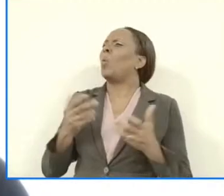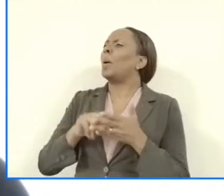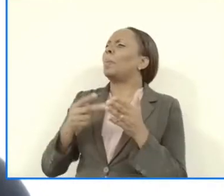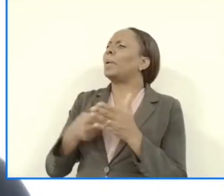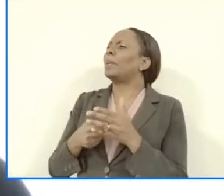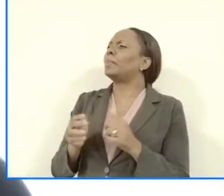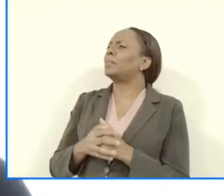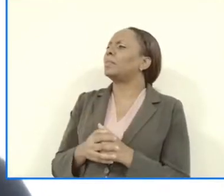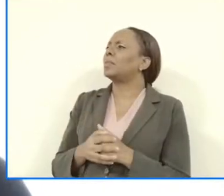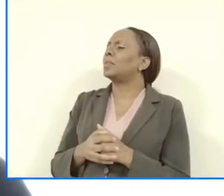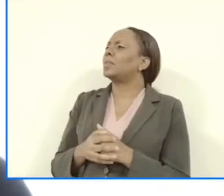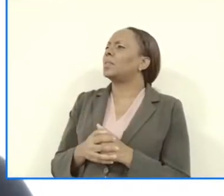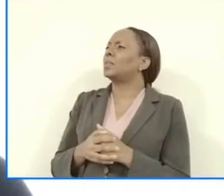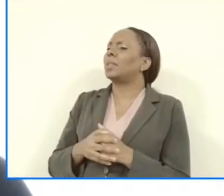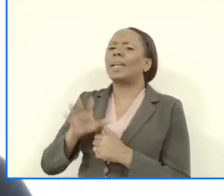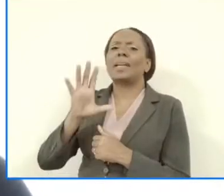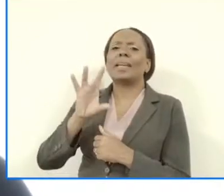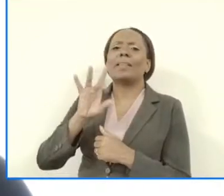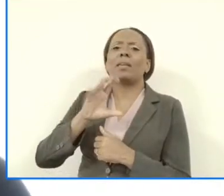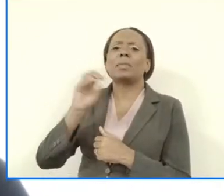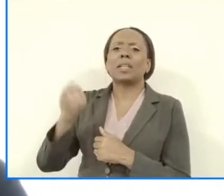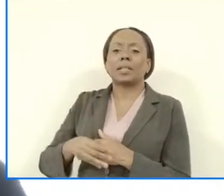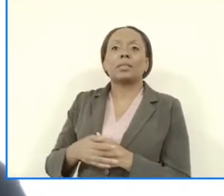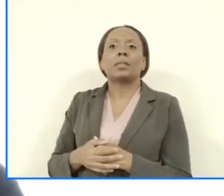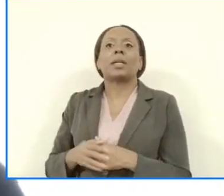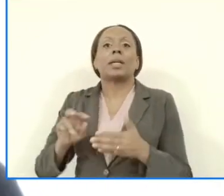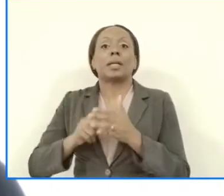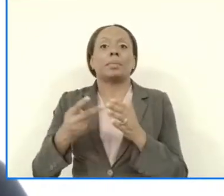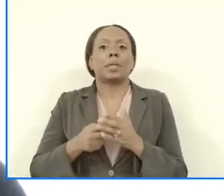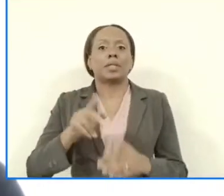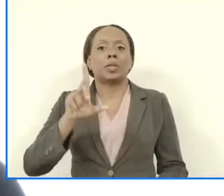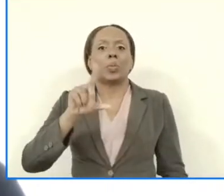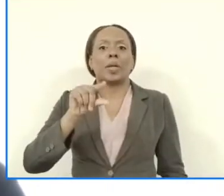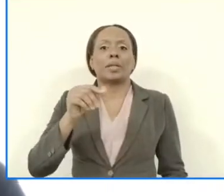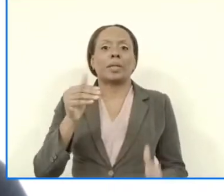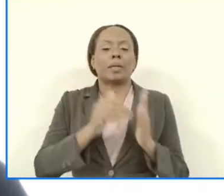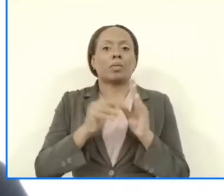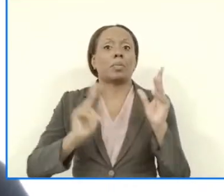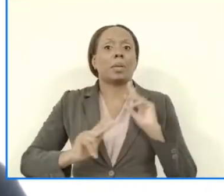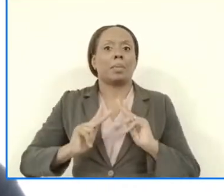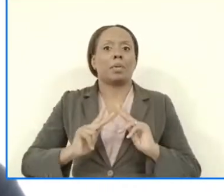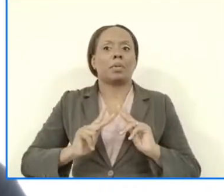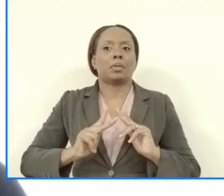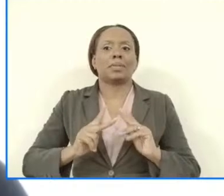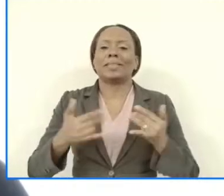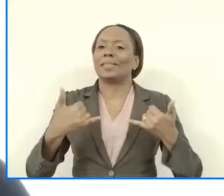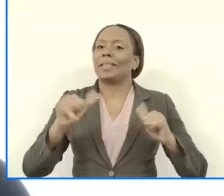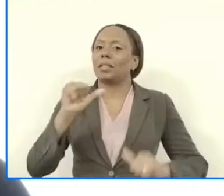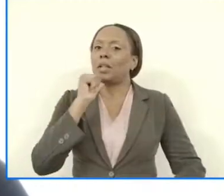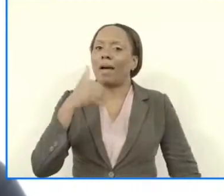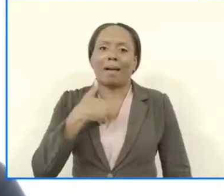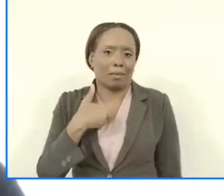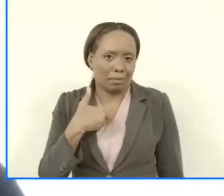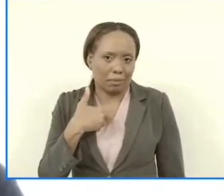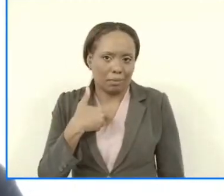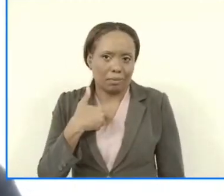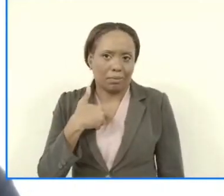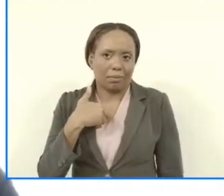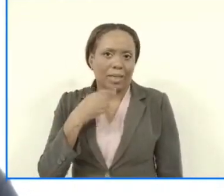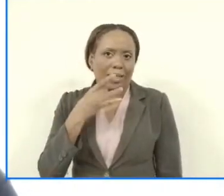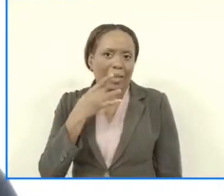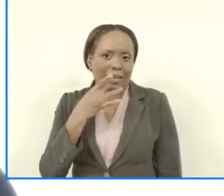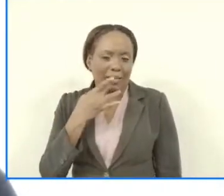order of 20,000 customers remain to be restored. Our total customer base is a little north of 130,000 customers.